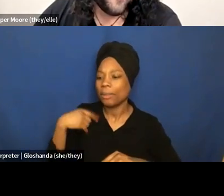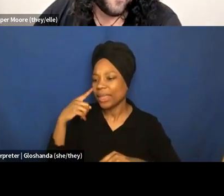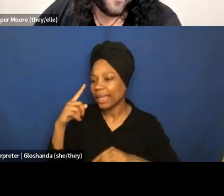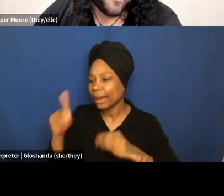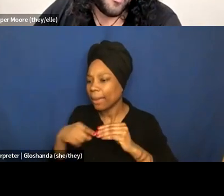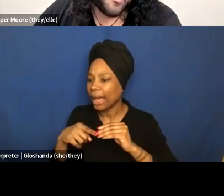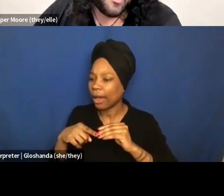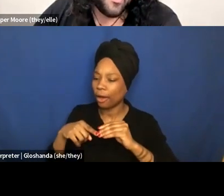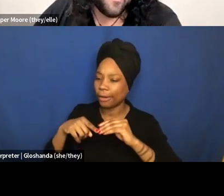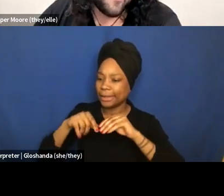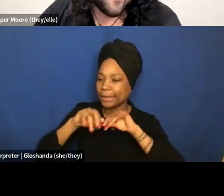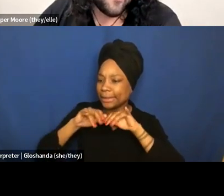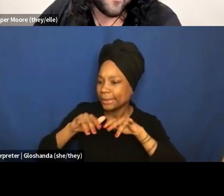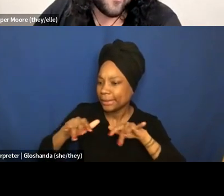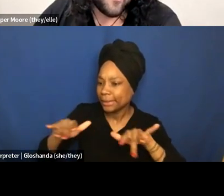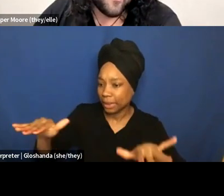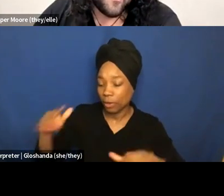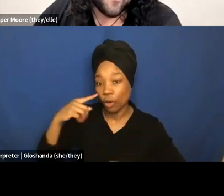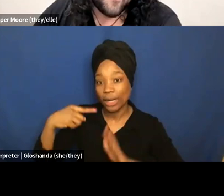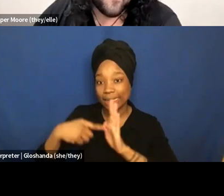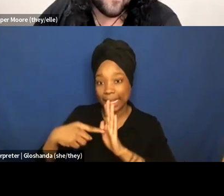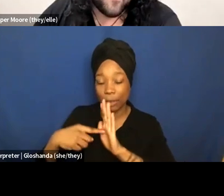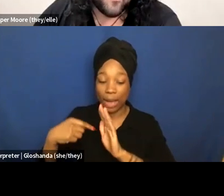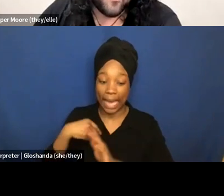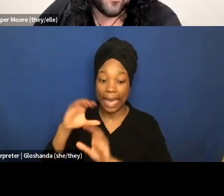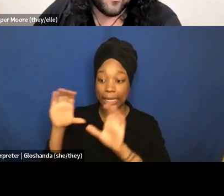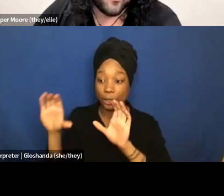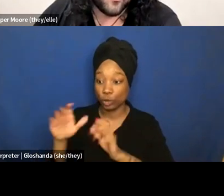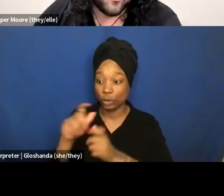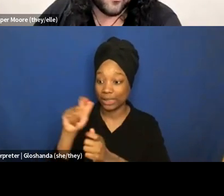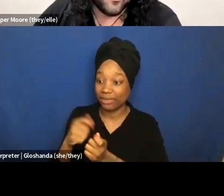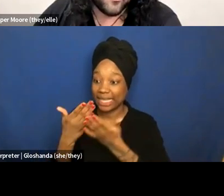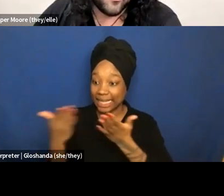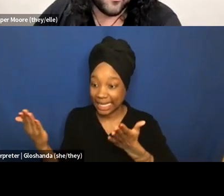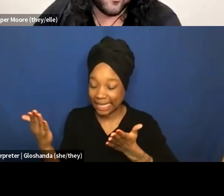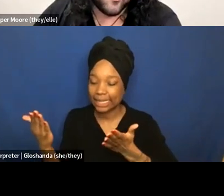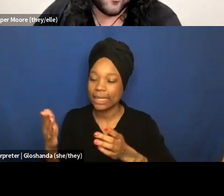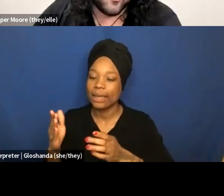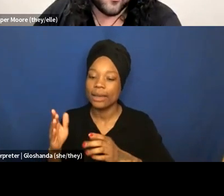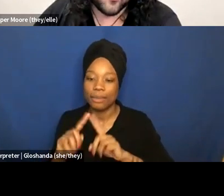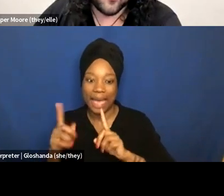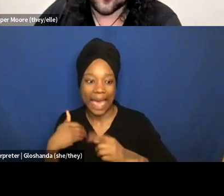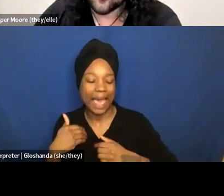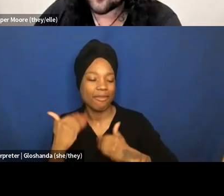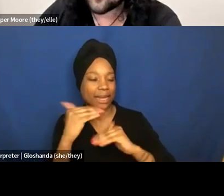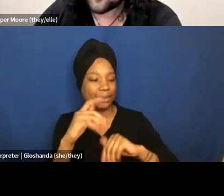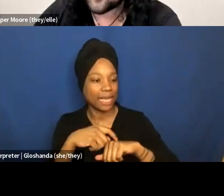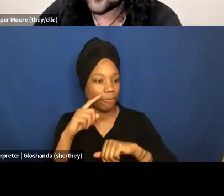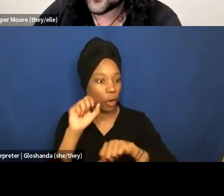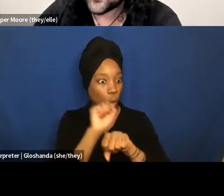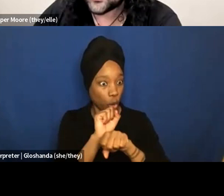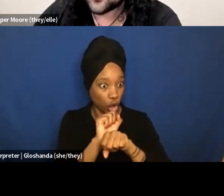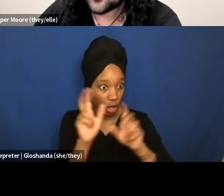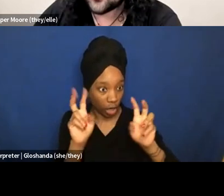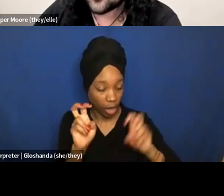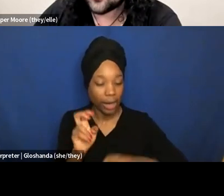here. I do certain things, and there's only so much time that I have to quote unquote work, but do I know the